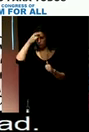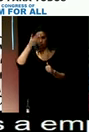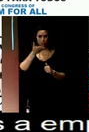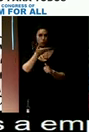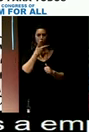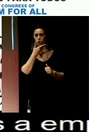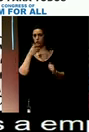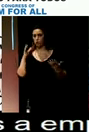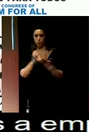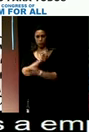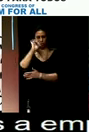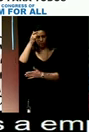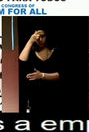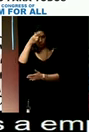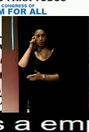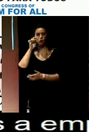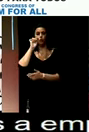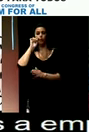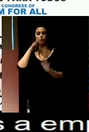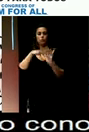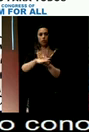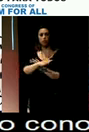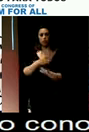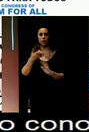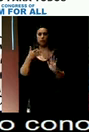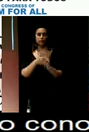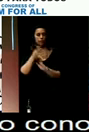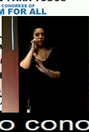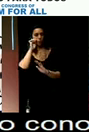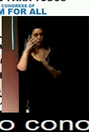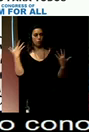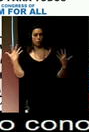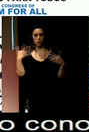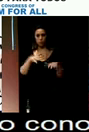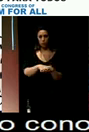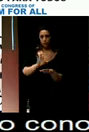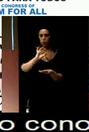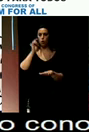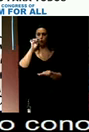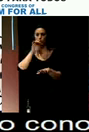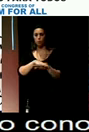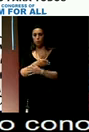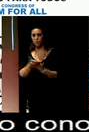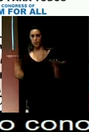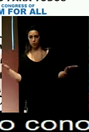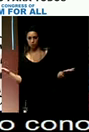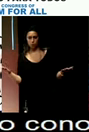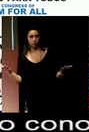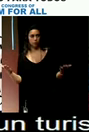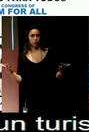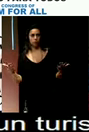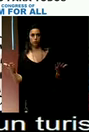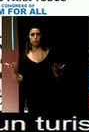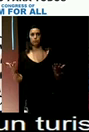or barrier-free tourism or tourism for all. By definition, accessible